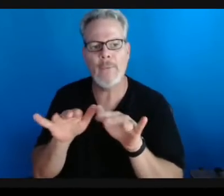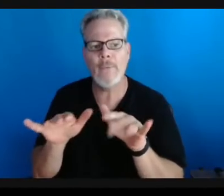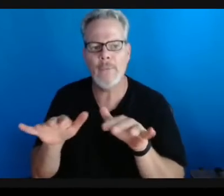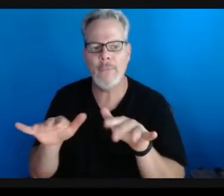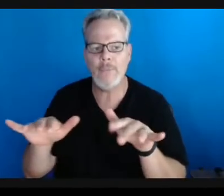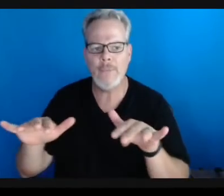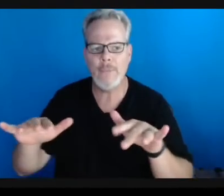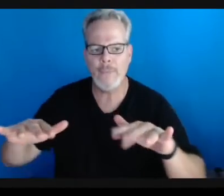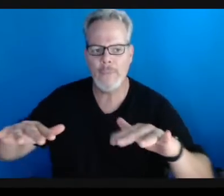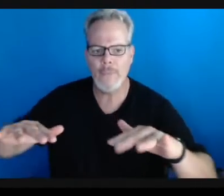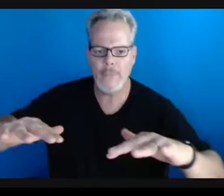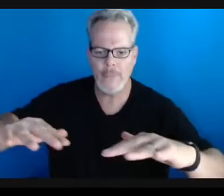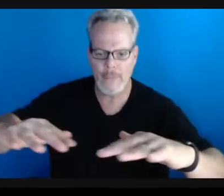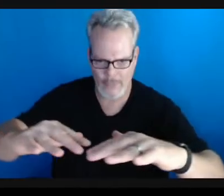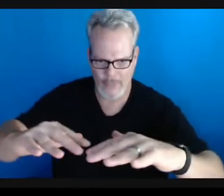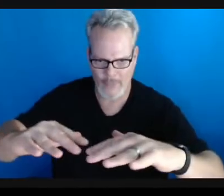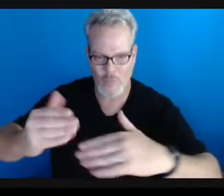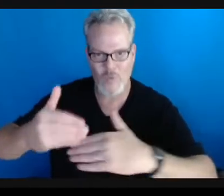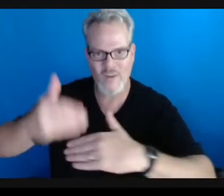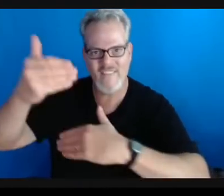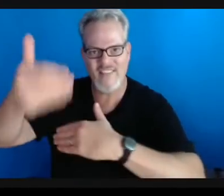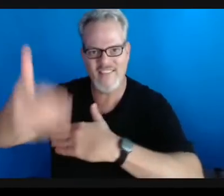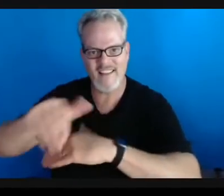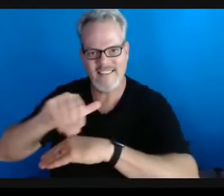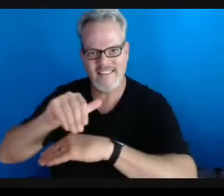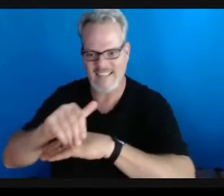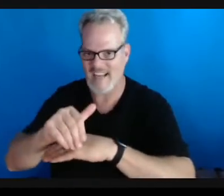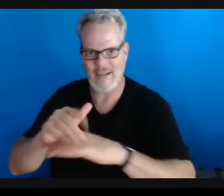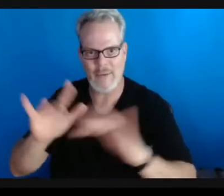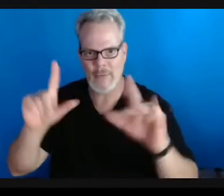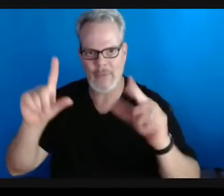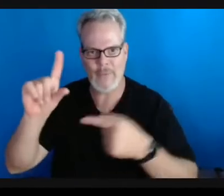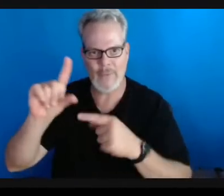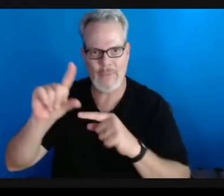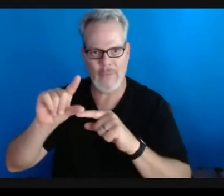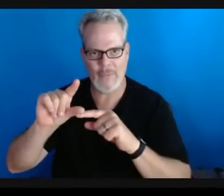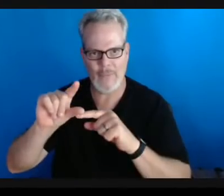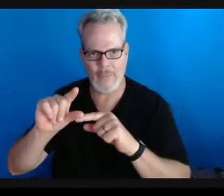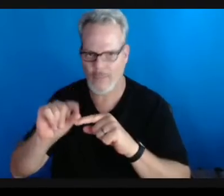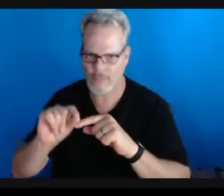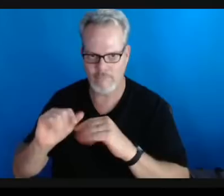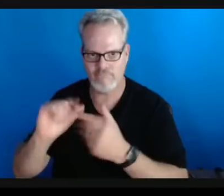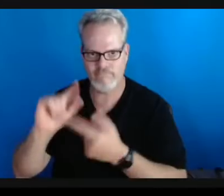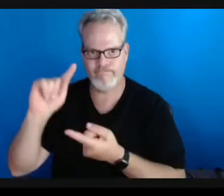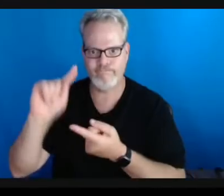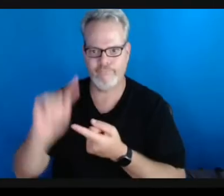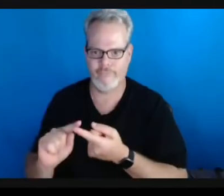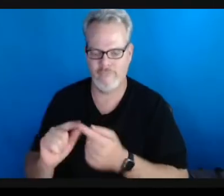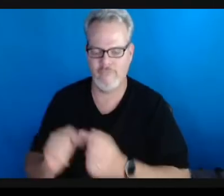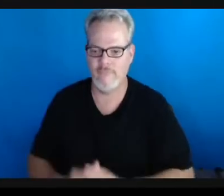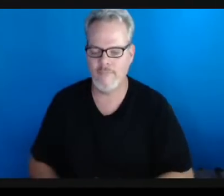And then by the next night, you don't see it much anymore. Well, there's a few little toes still.